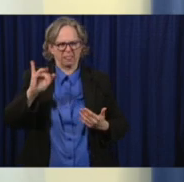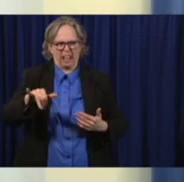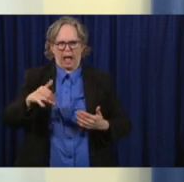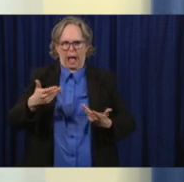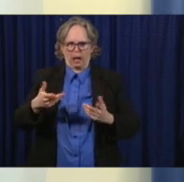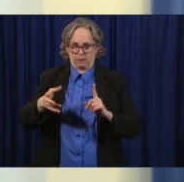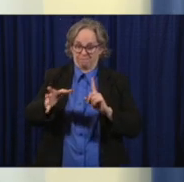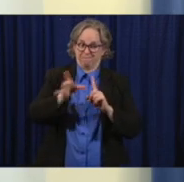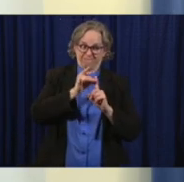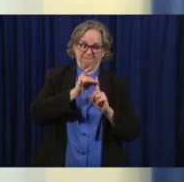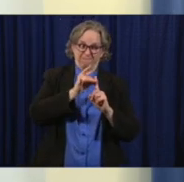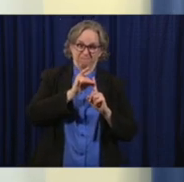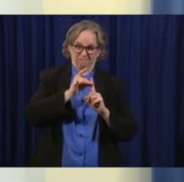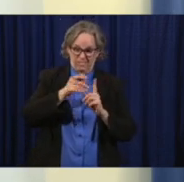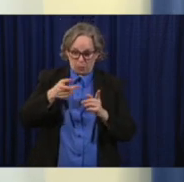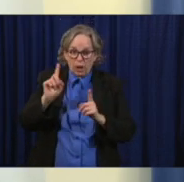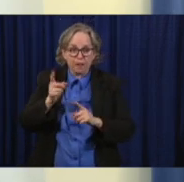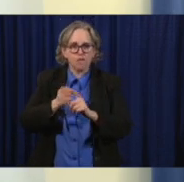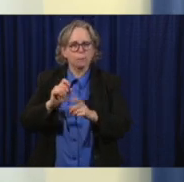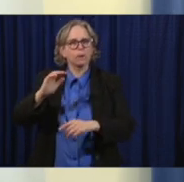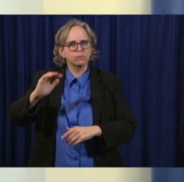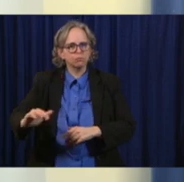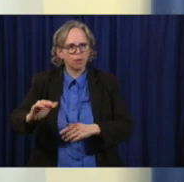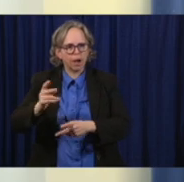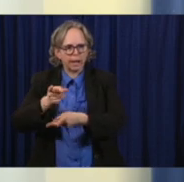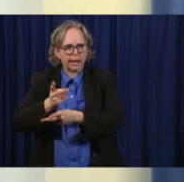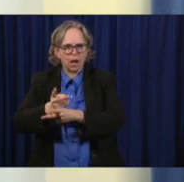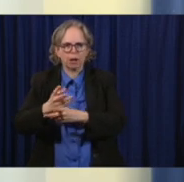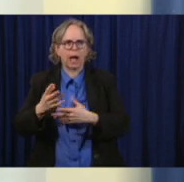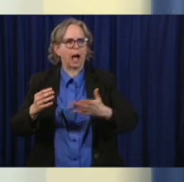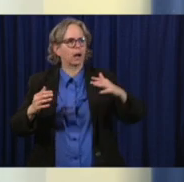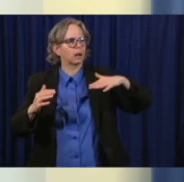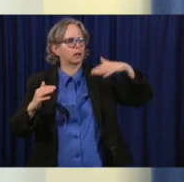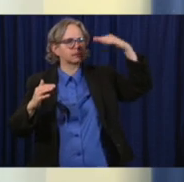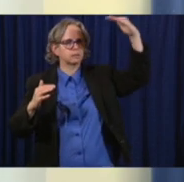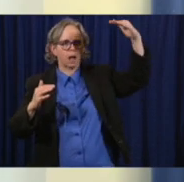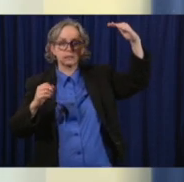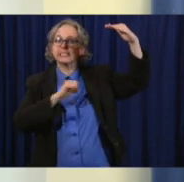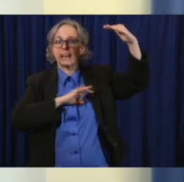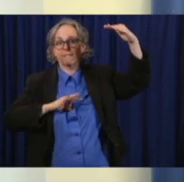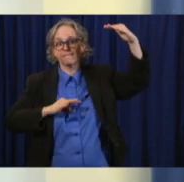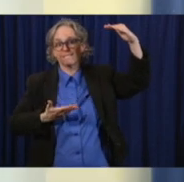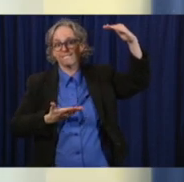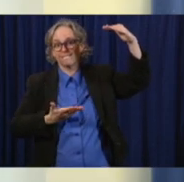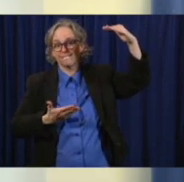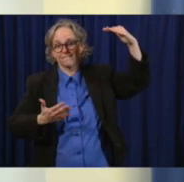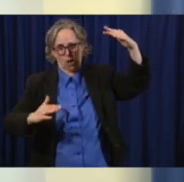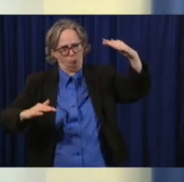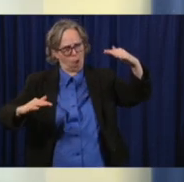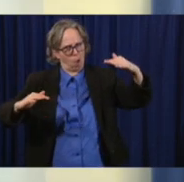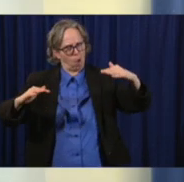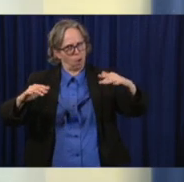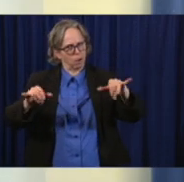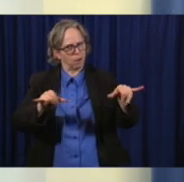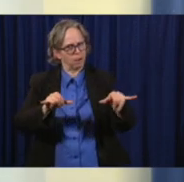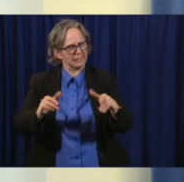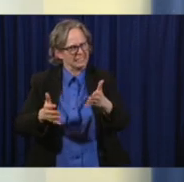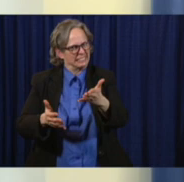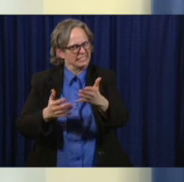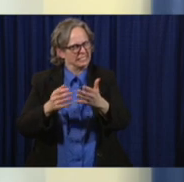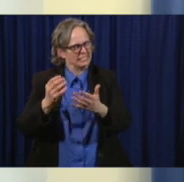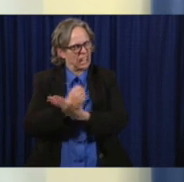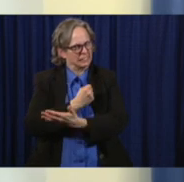in kids and also in the workers there, but we have not seen a widespread spillover into